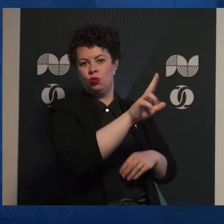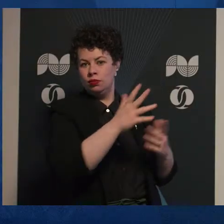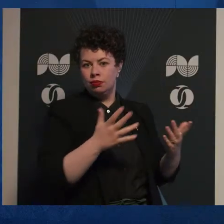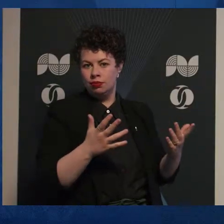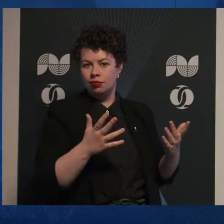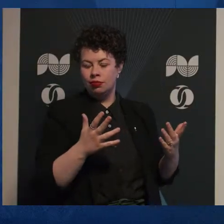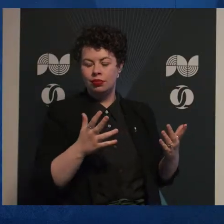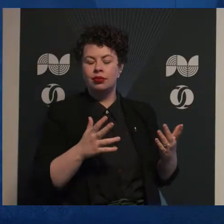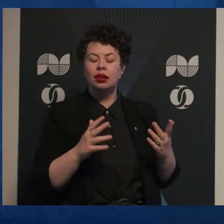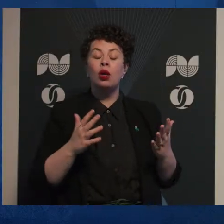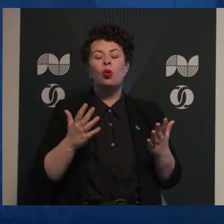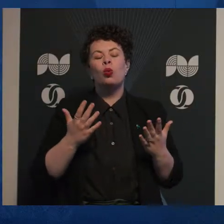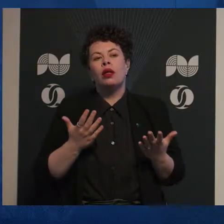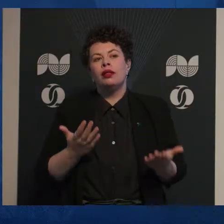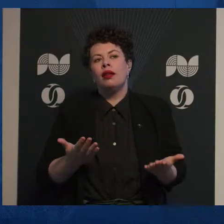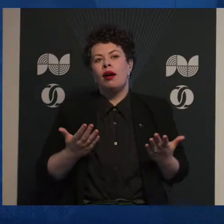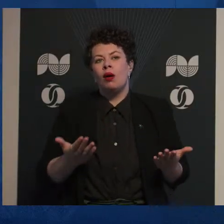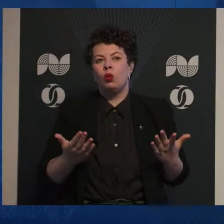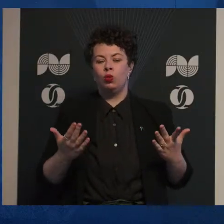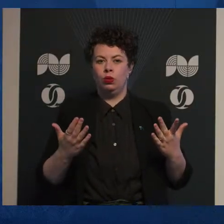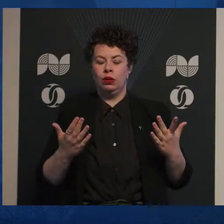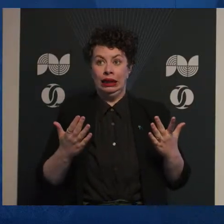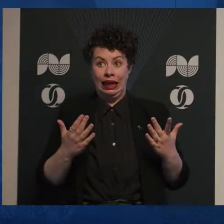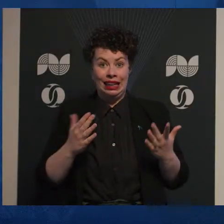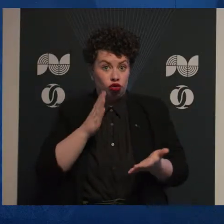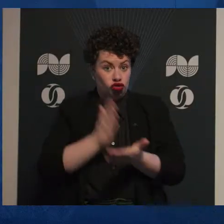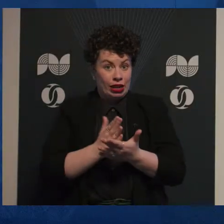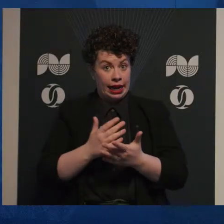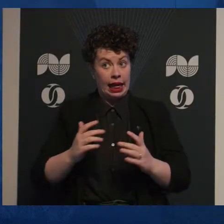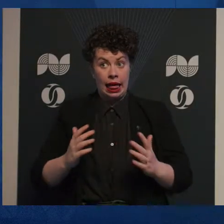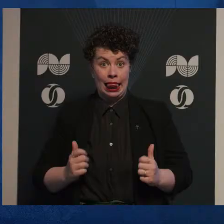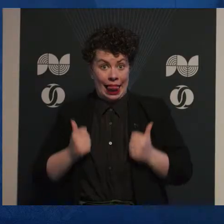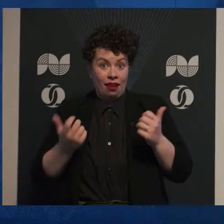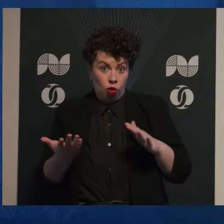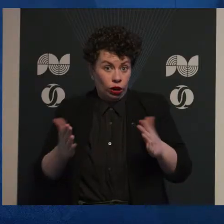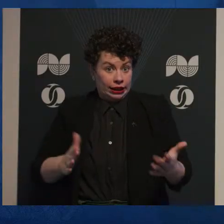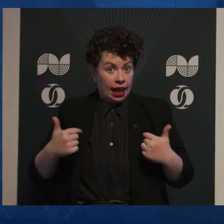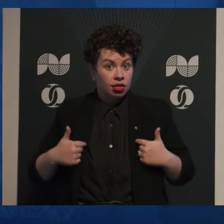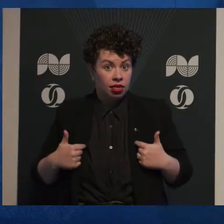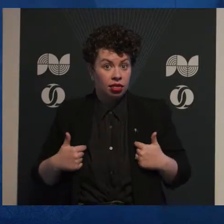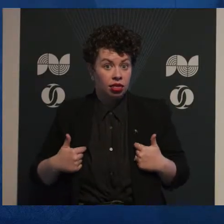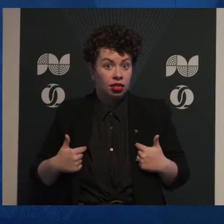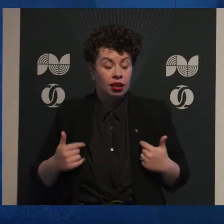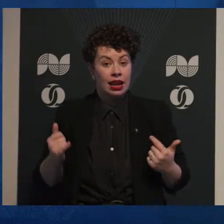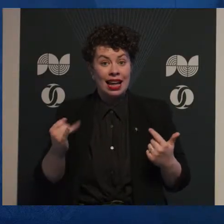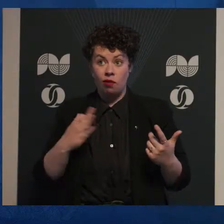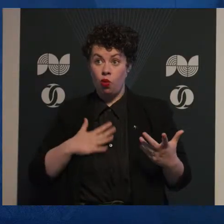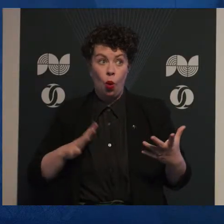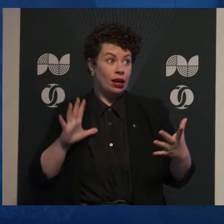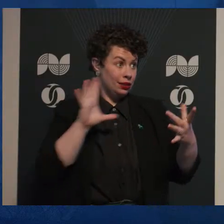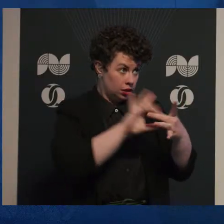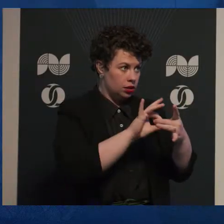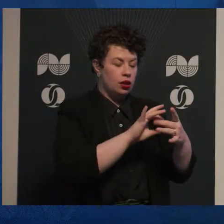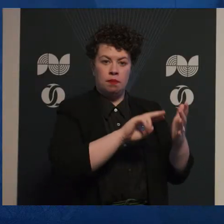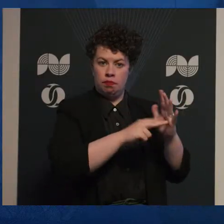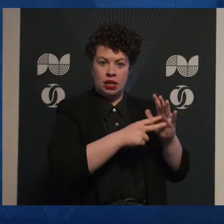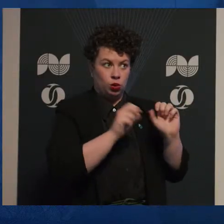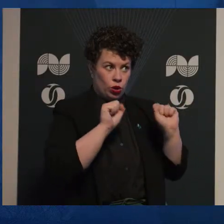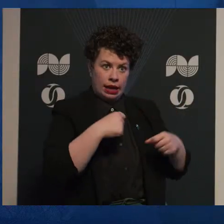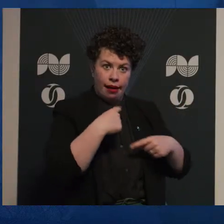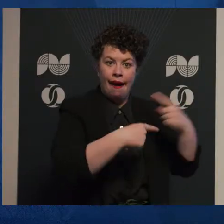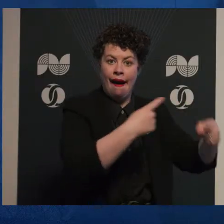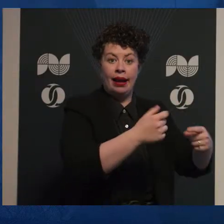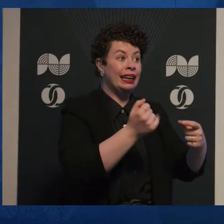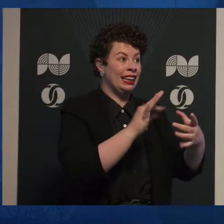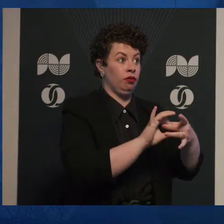of, but for us, it's existential to be part of the single EU market, because 3 out of 4 Moldovan